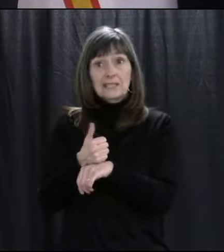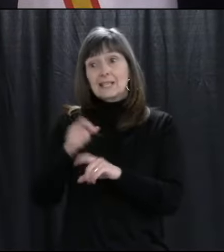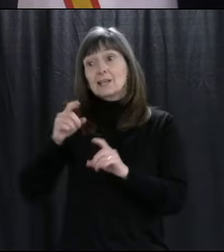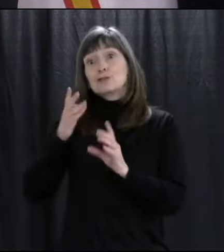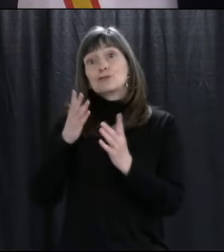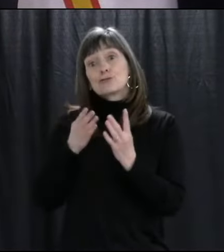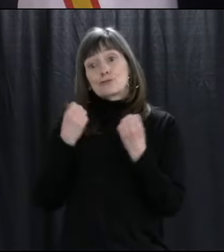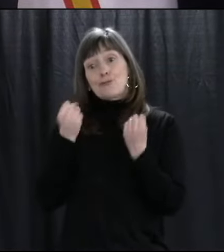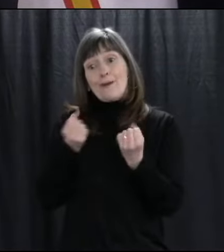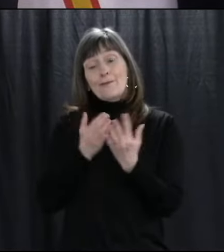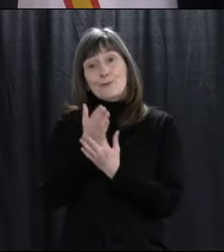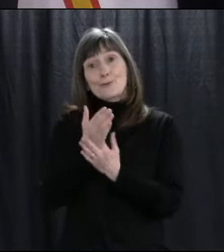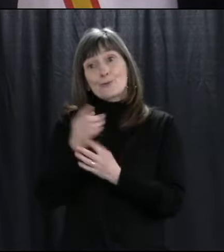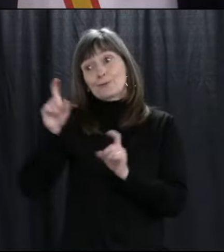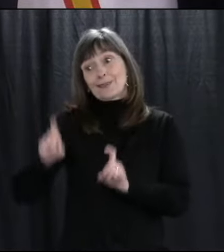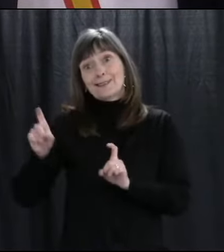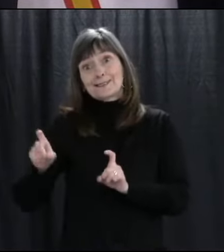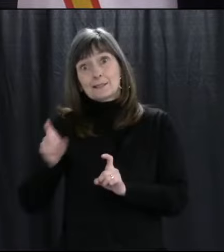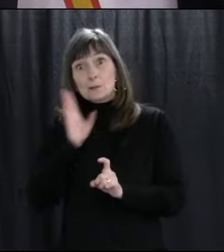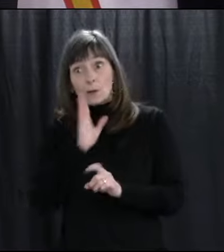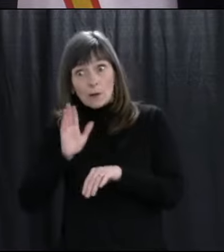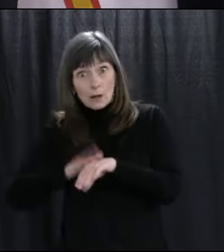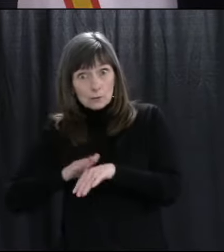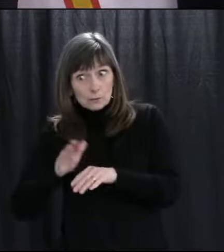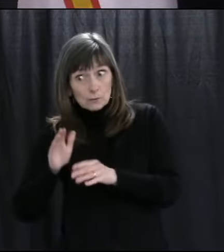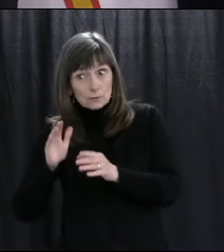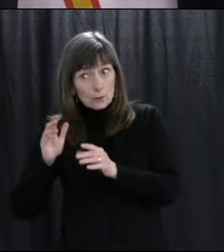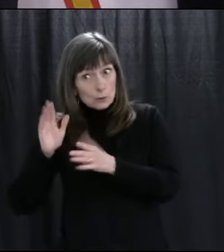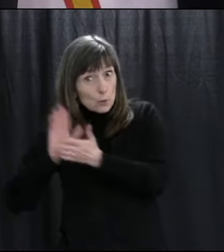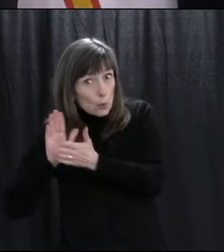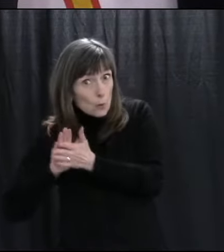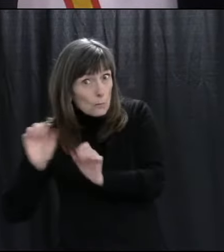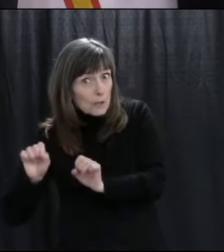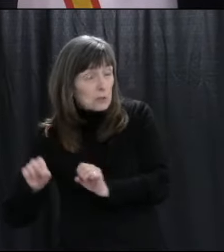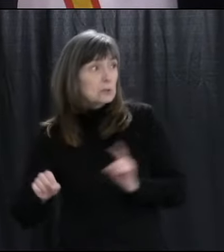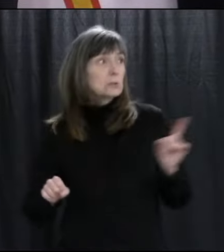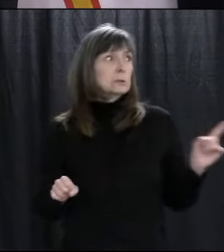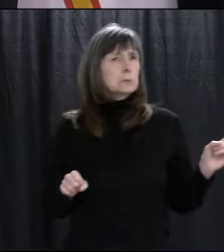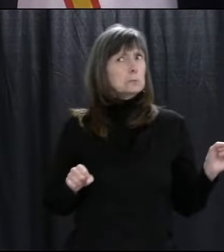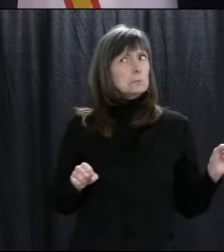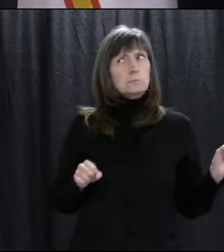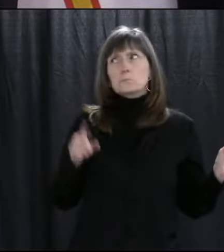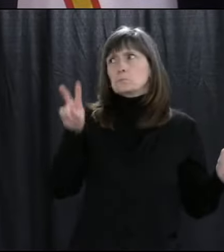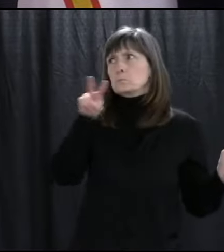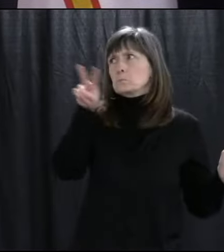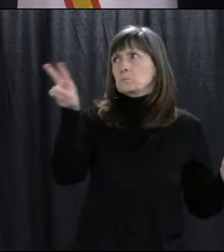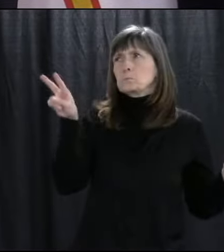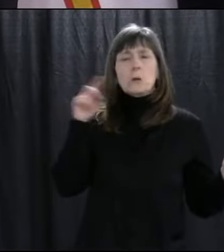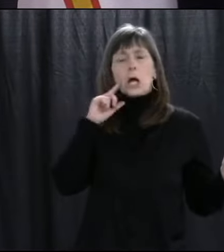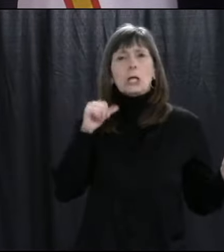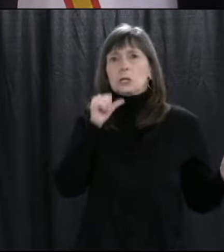So the RHAs will be involved in the planning of that, and as I'm not aware of any that are taking place in schools at this time.